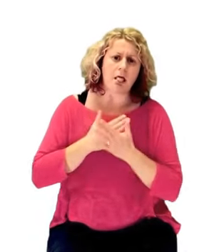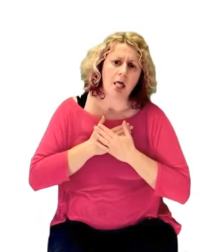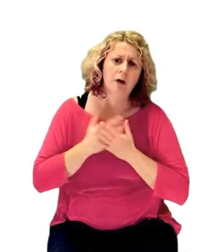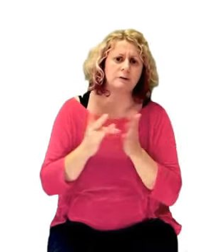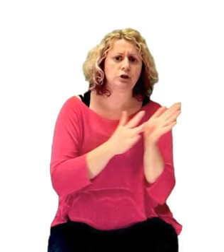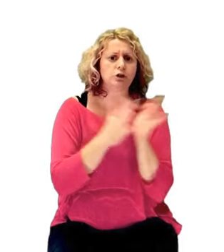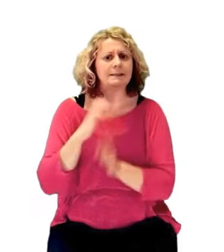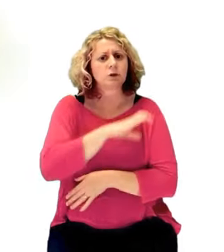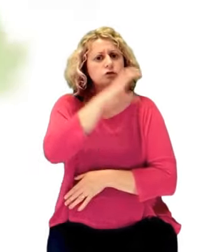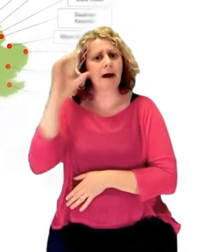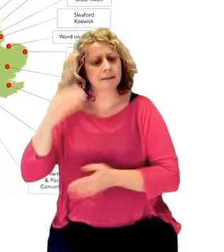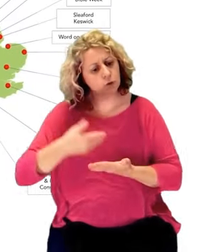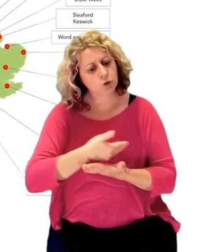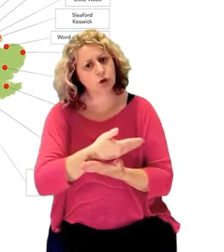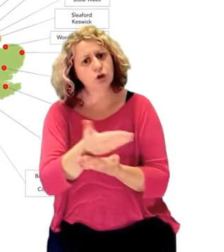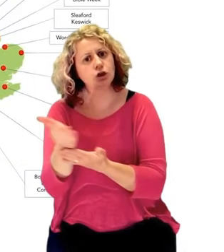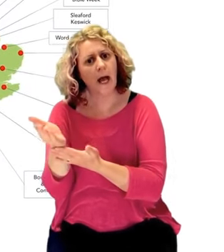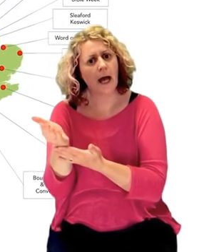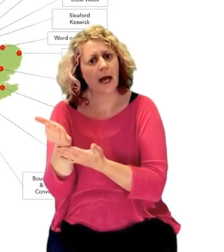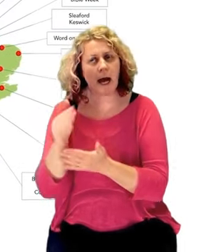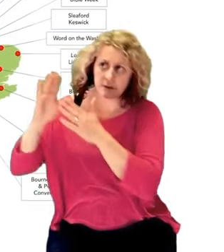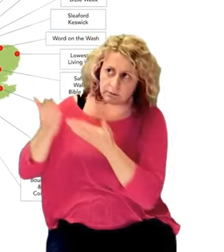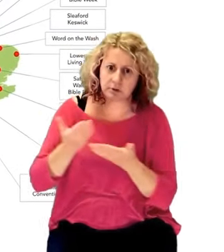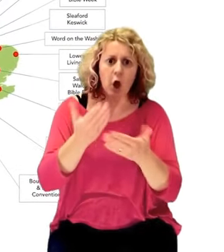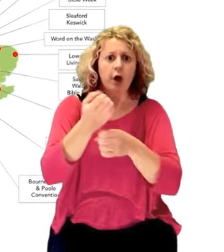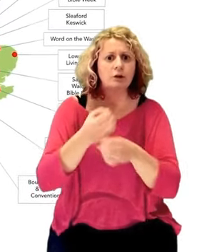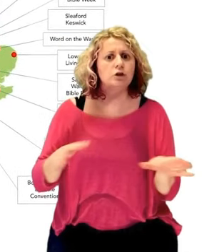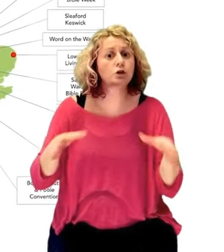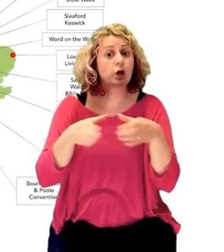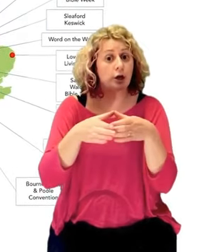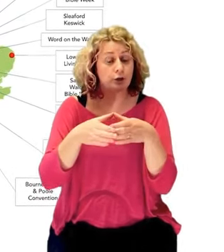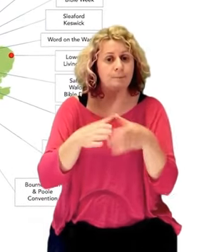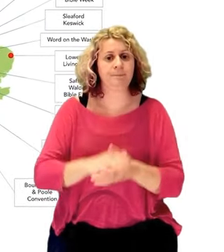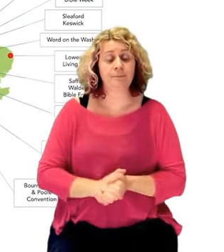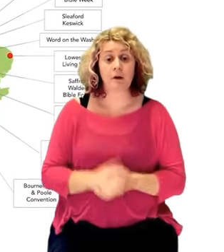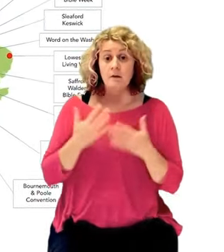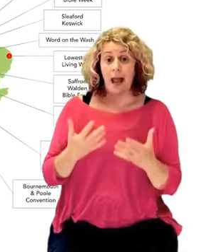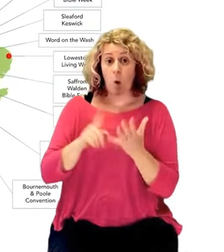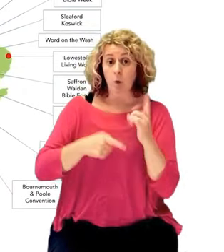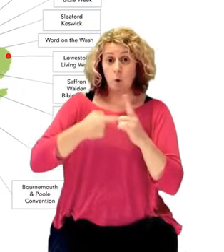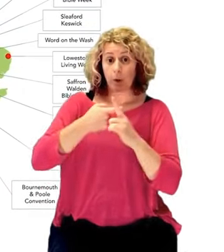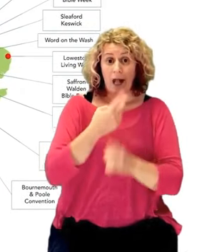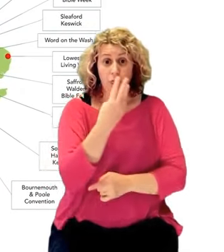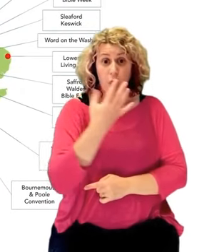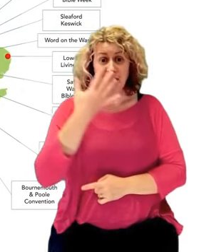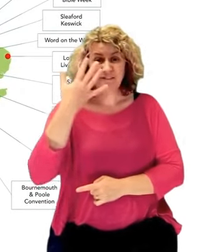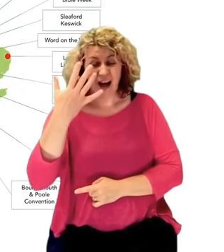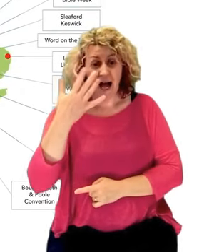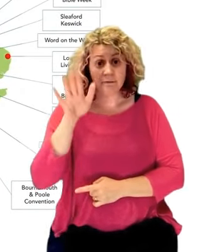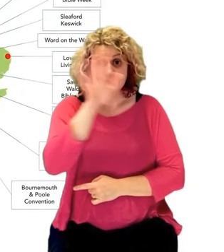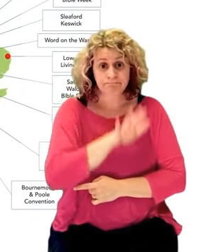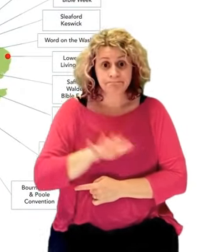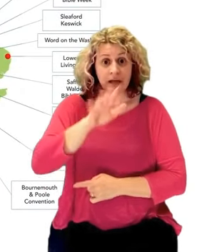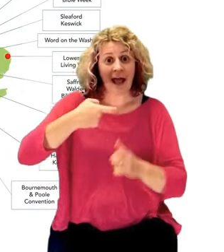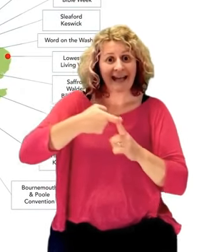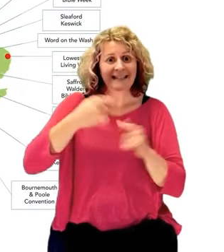Today in the UK, there are now over 35 Keswick Fellowship events, joined together with a memo of understanding and